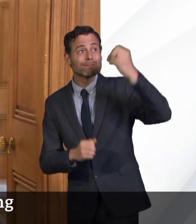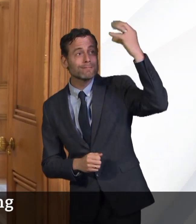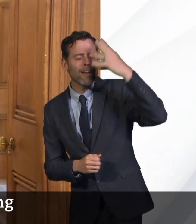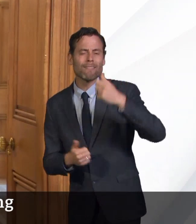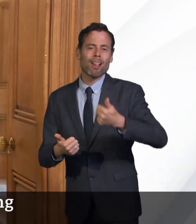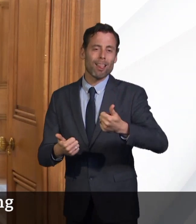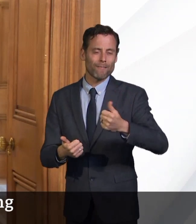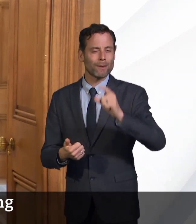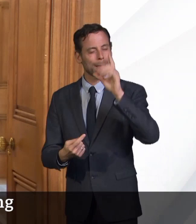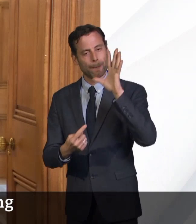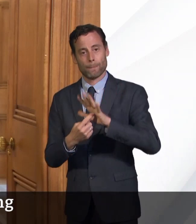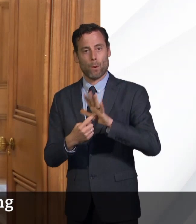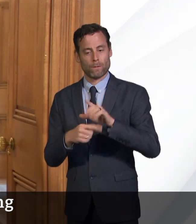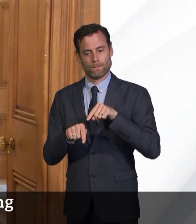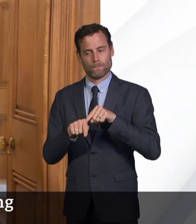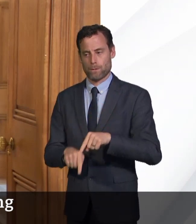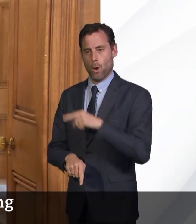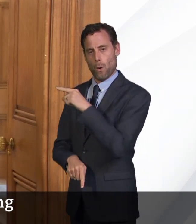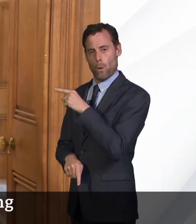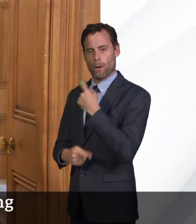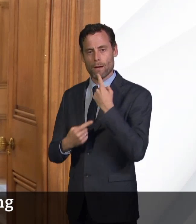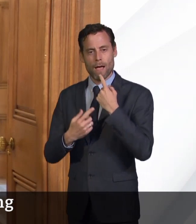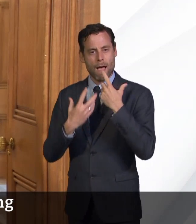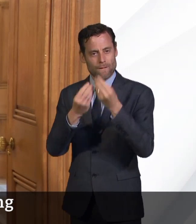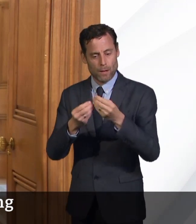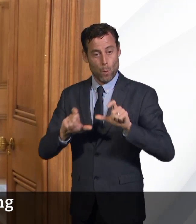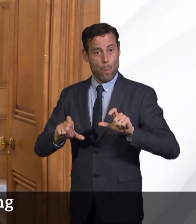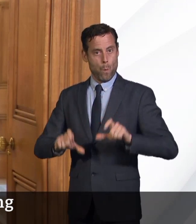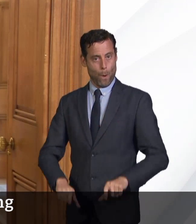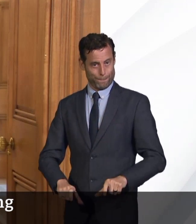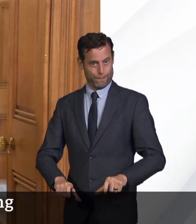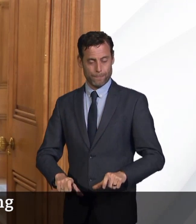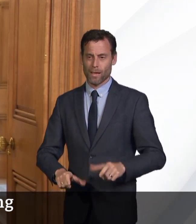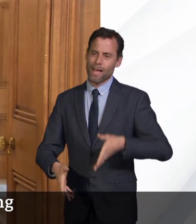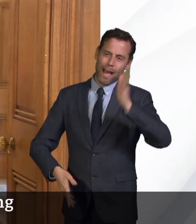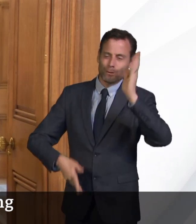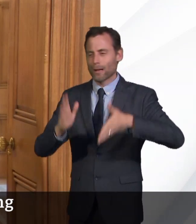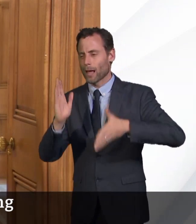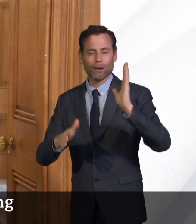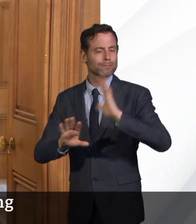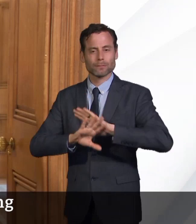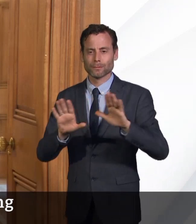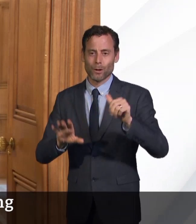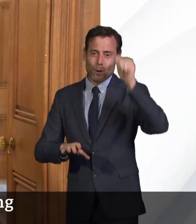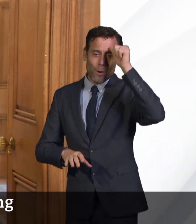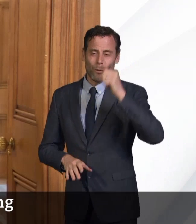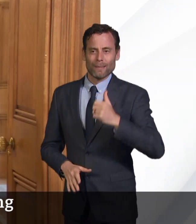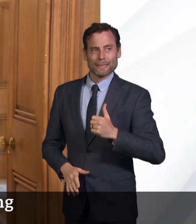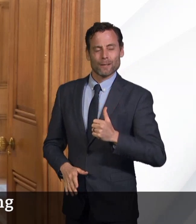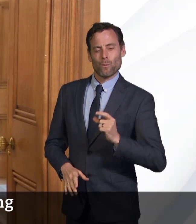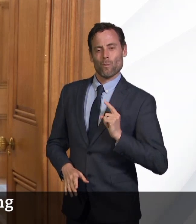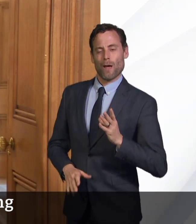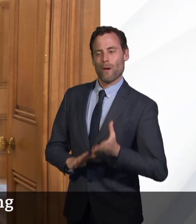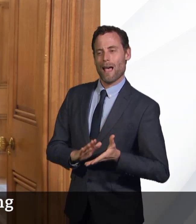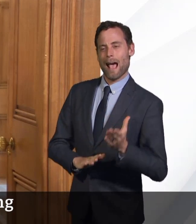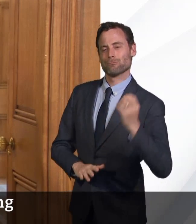people abide by the current restrictions and stay at home and don't succumb to the temptation to